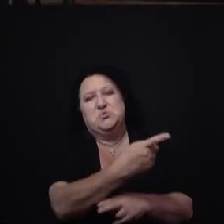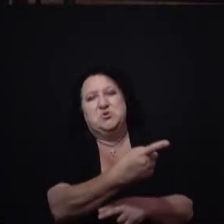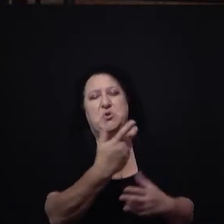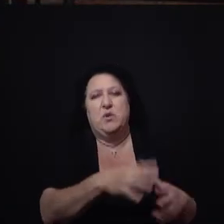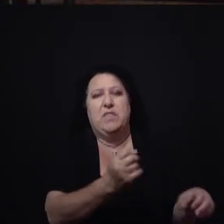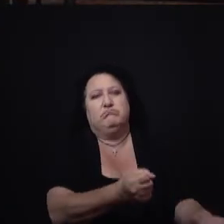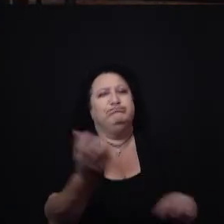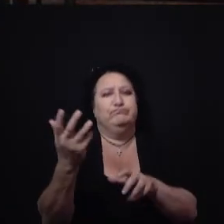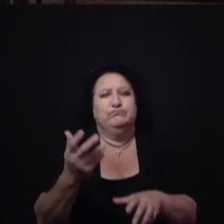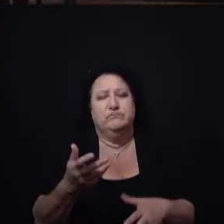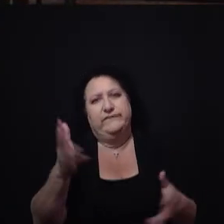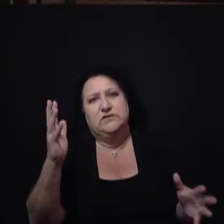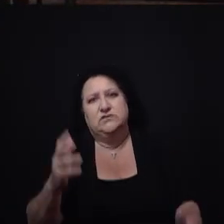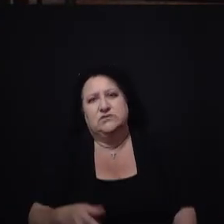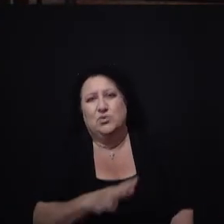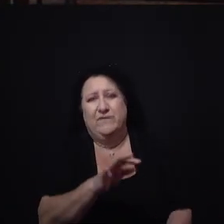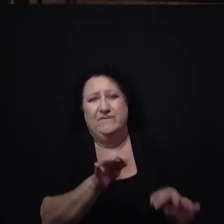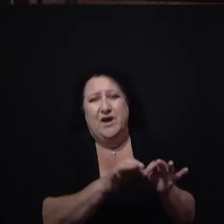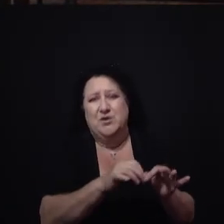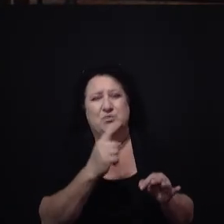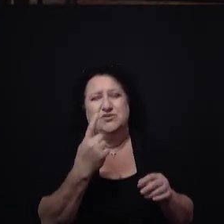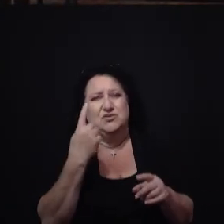road.